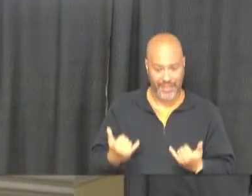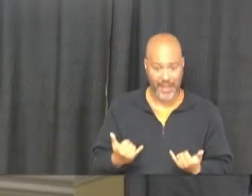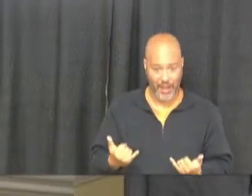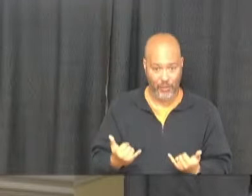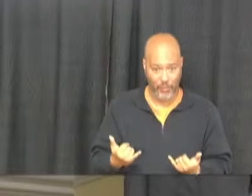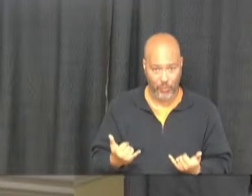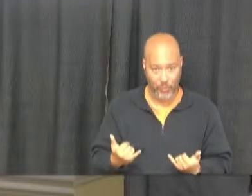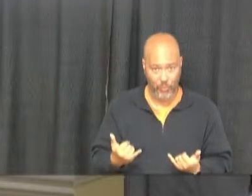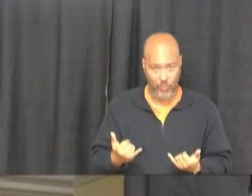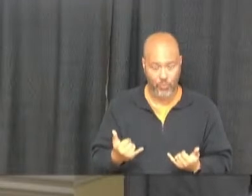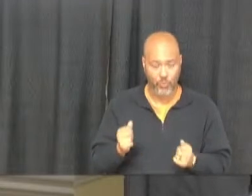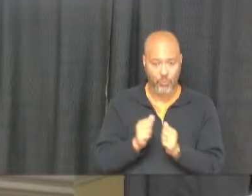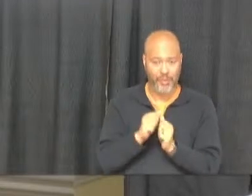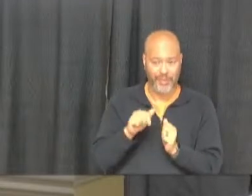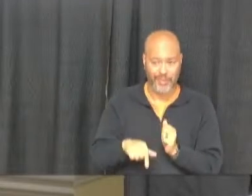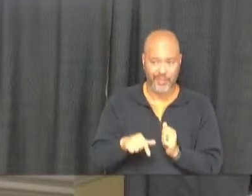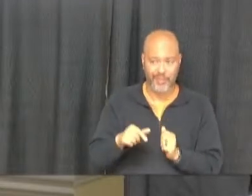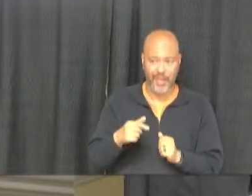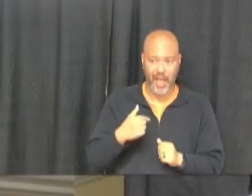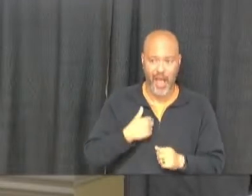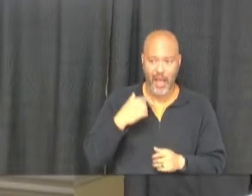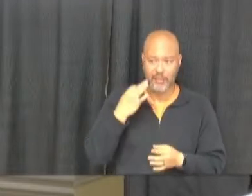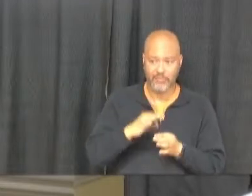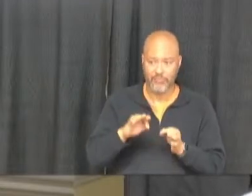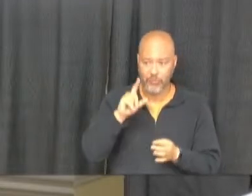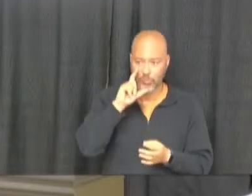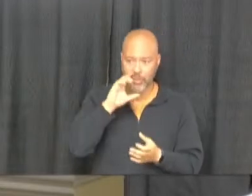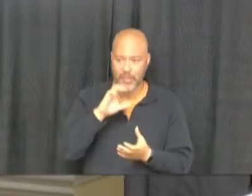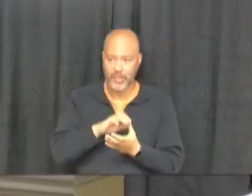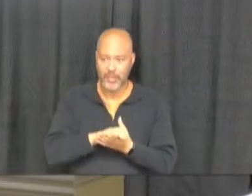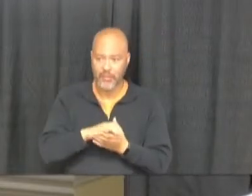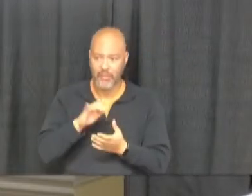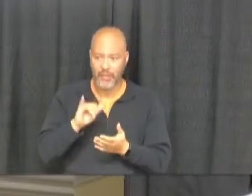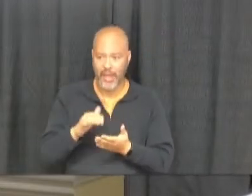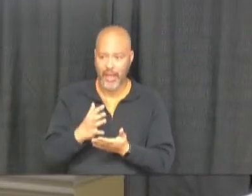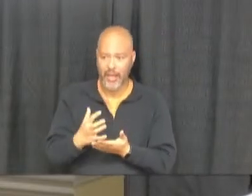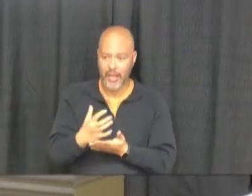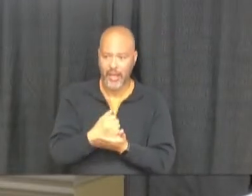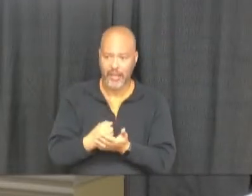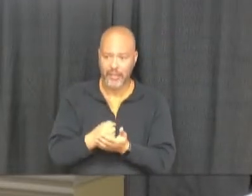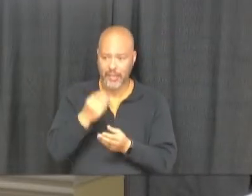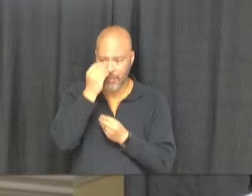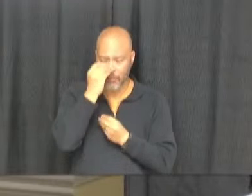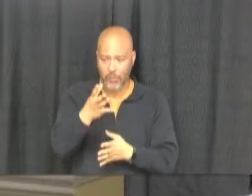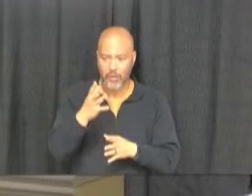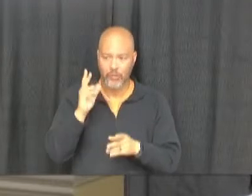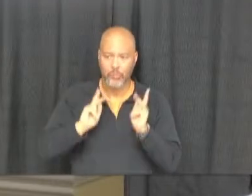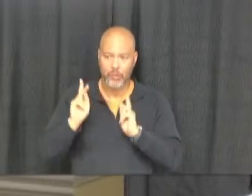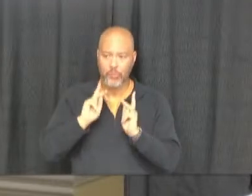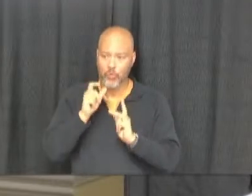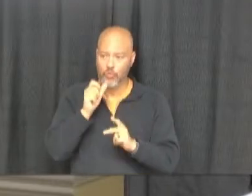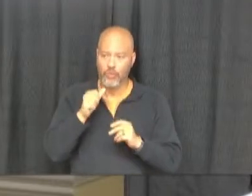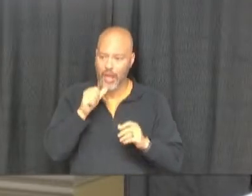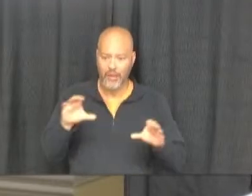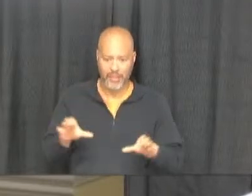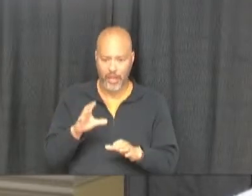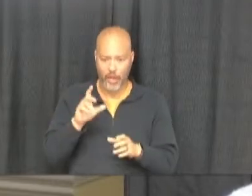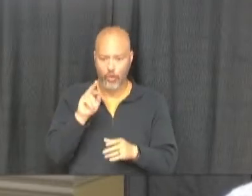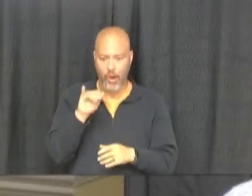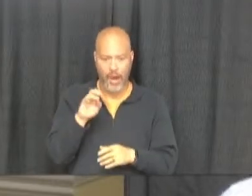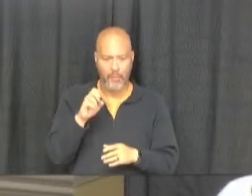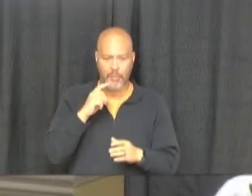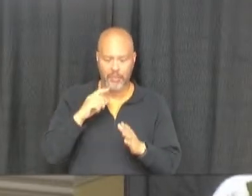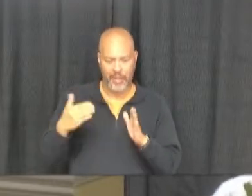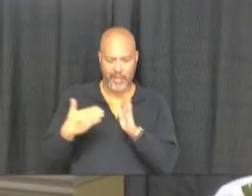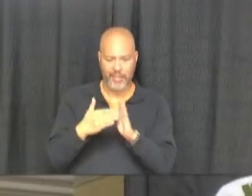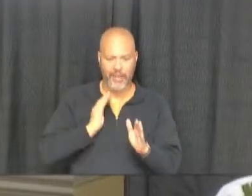now with this. I just believe that collecting data on people that have not committed a crime is against our